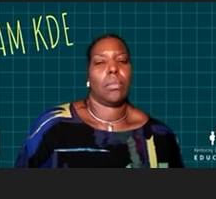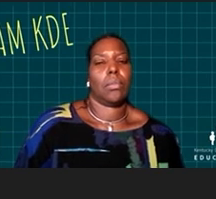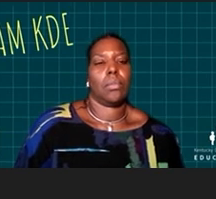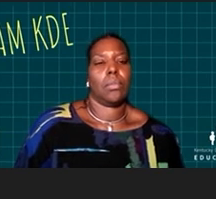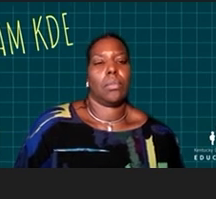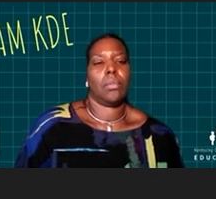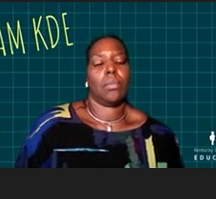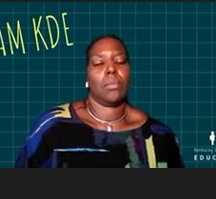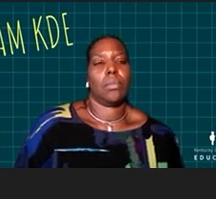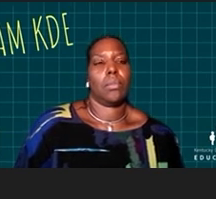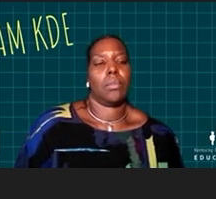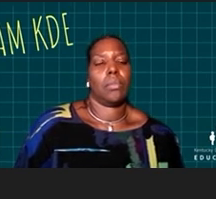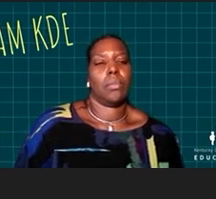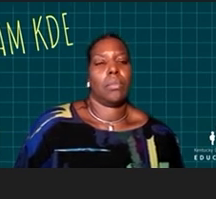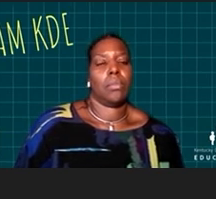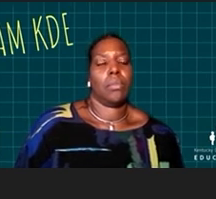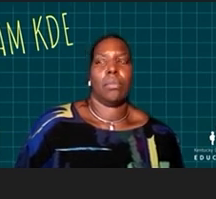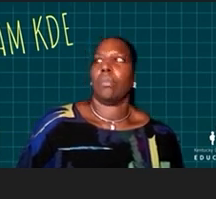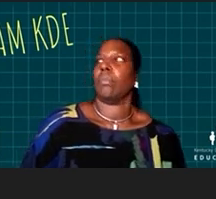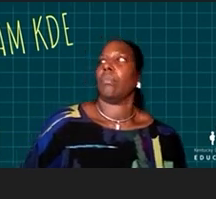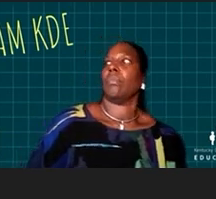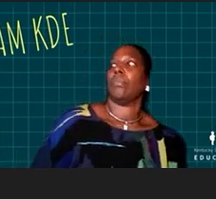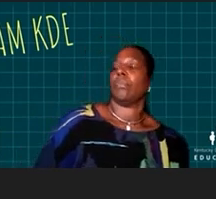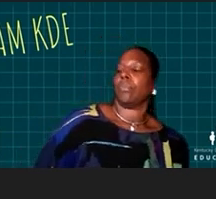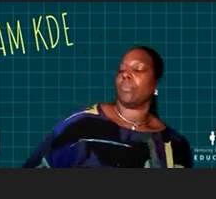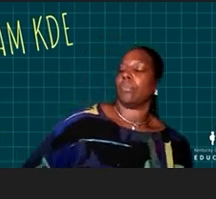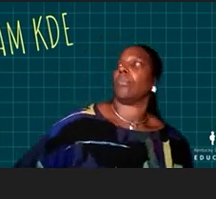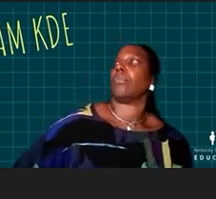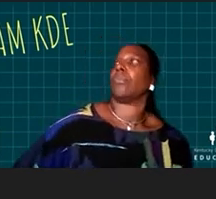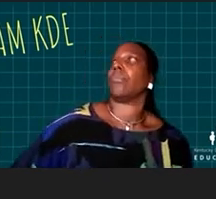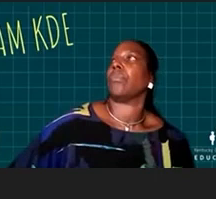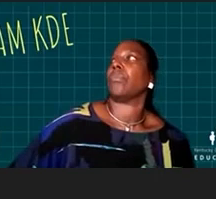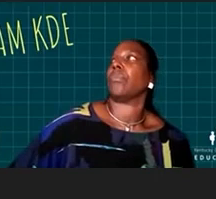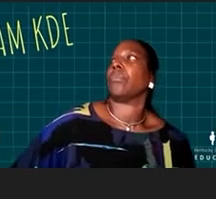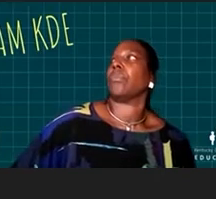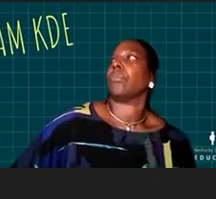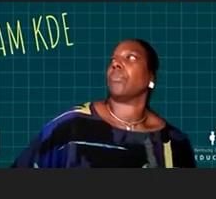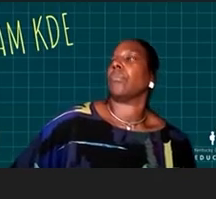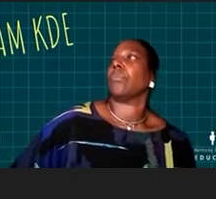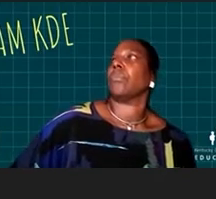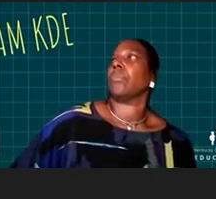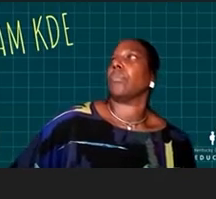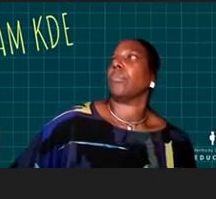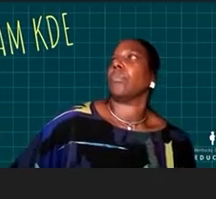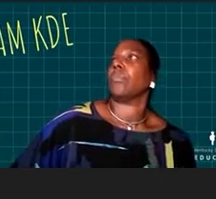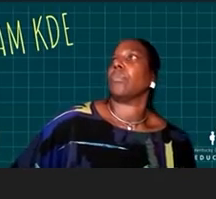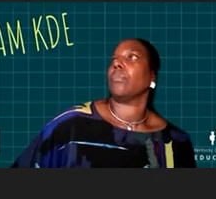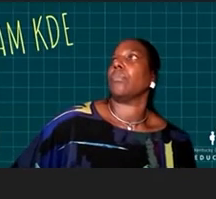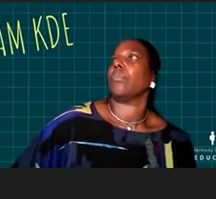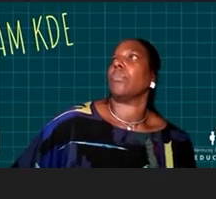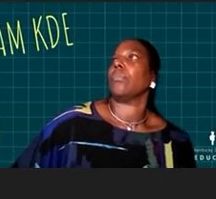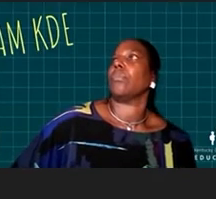those recurring charges because technically you should not have incurred them at that point.